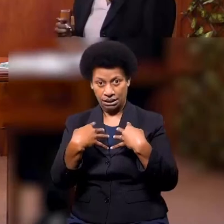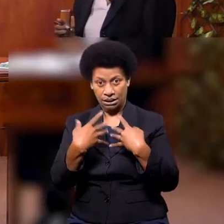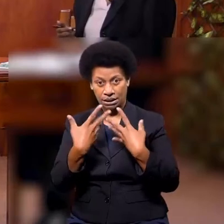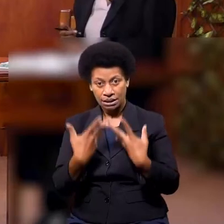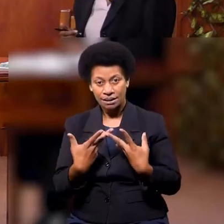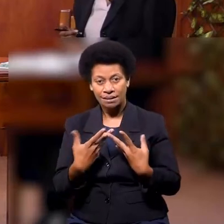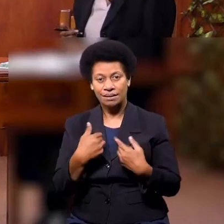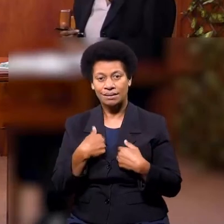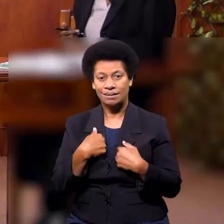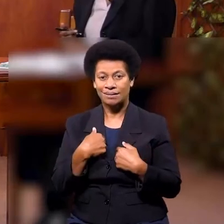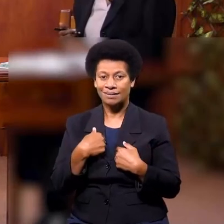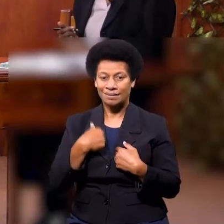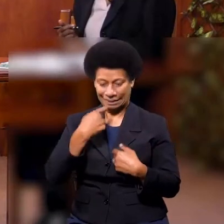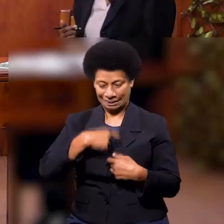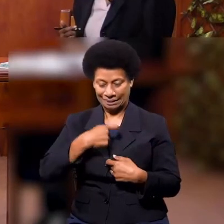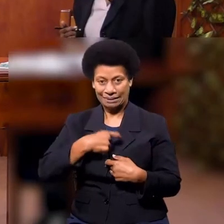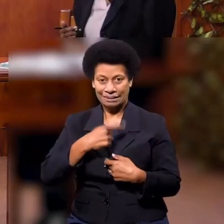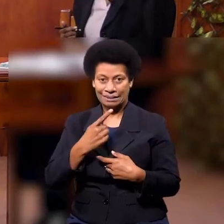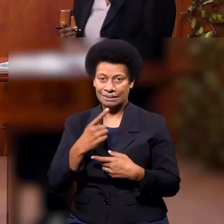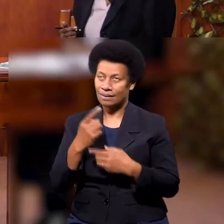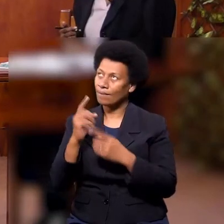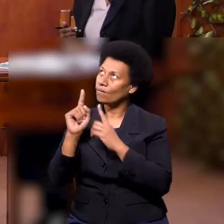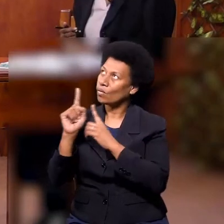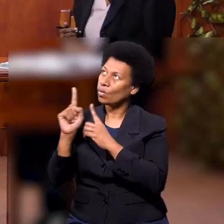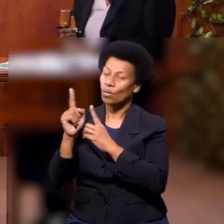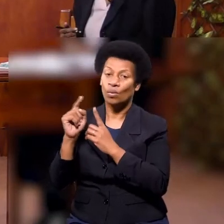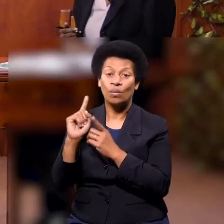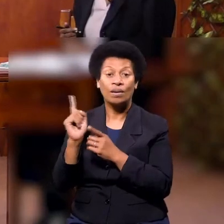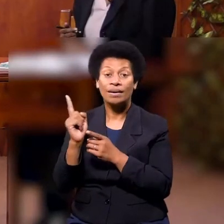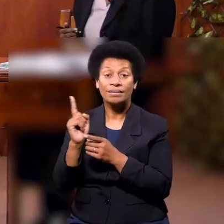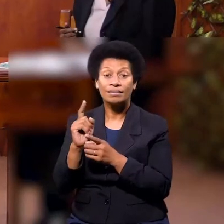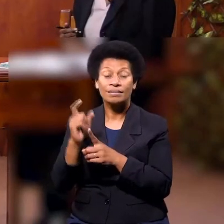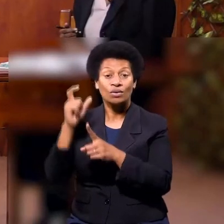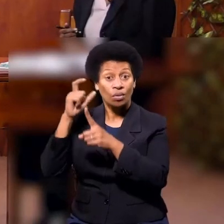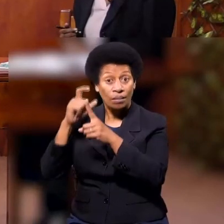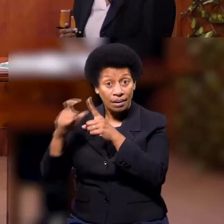is you following the commandments. But you are following